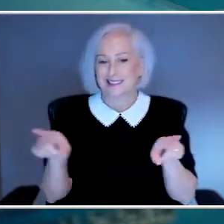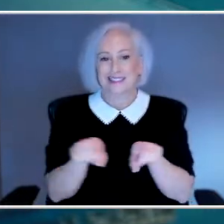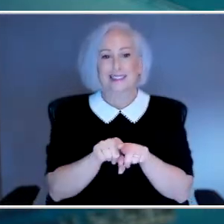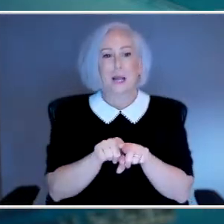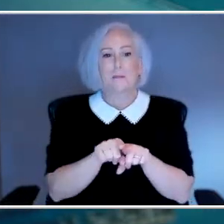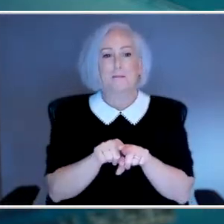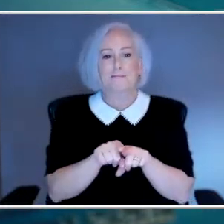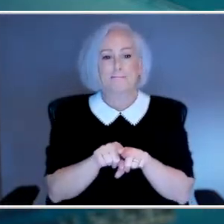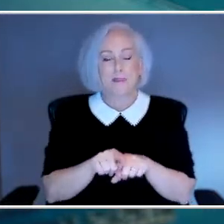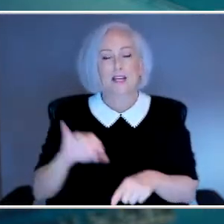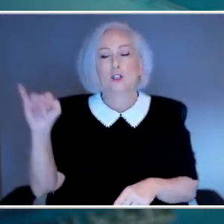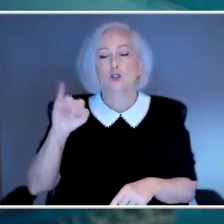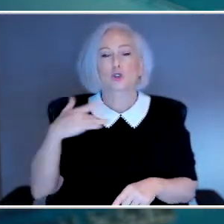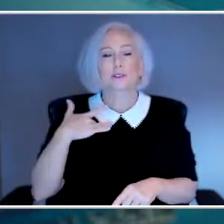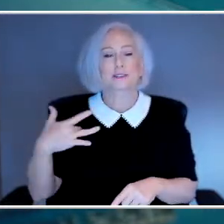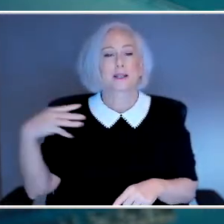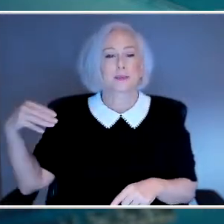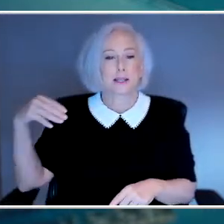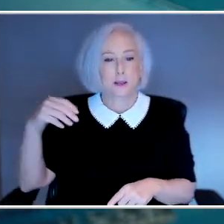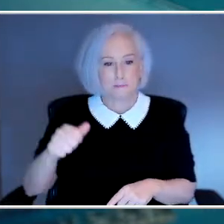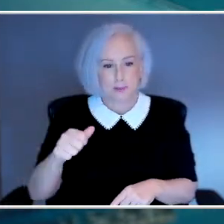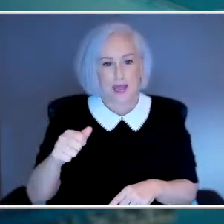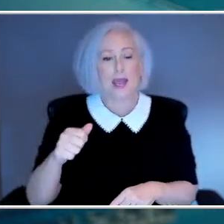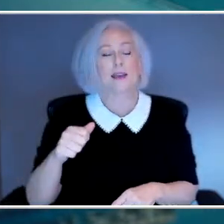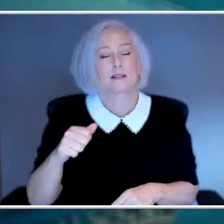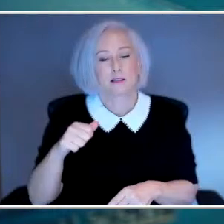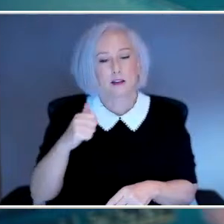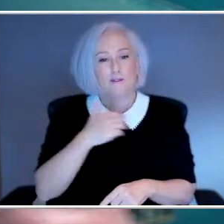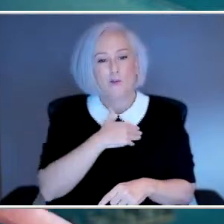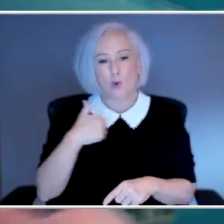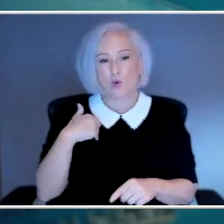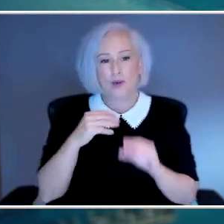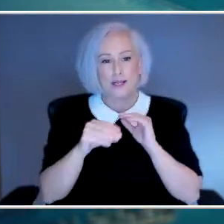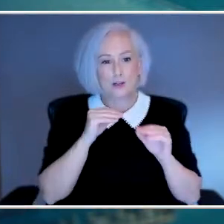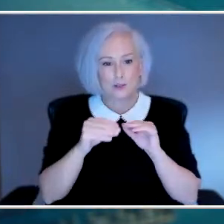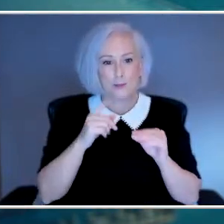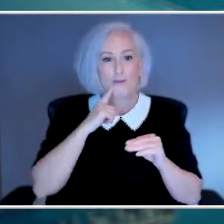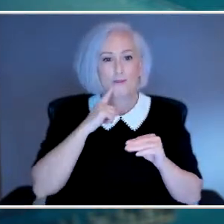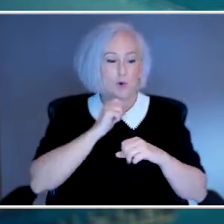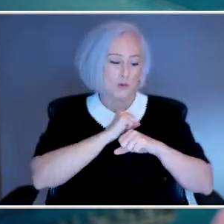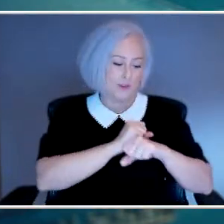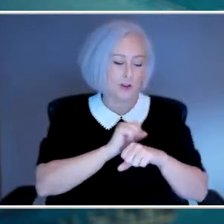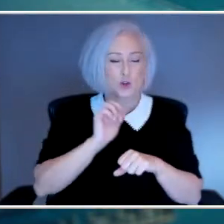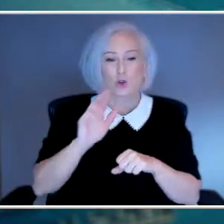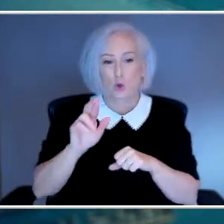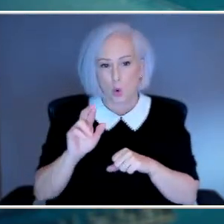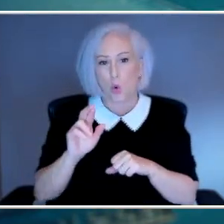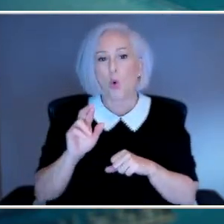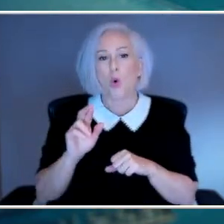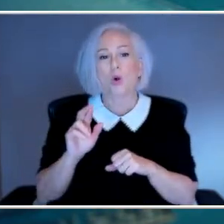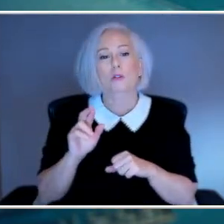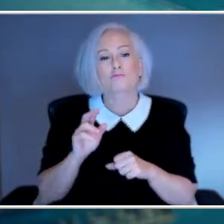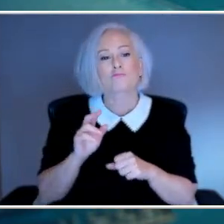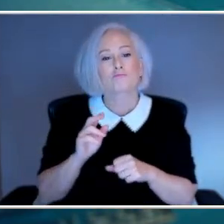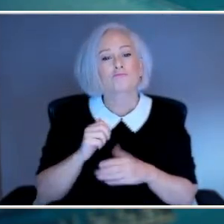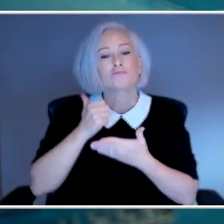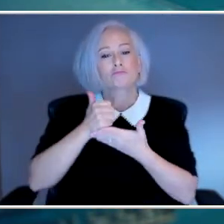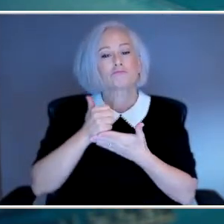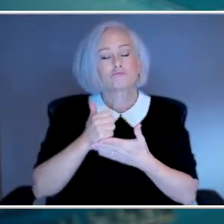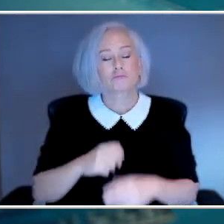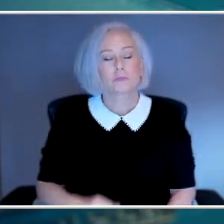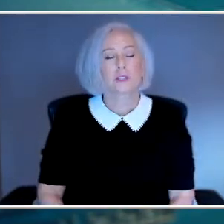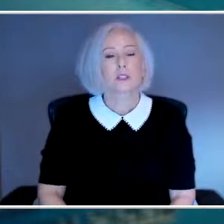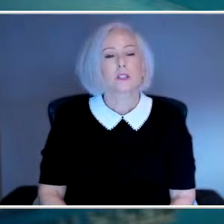that would happen alongside of a cancer operation or cancer prevention. And so it's really about what someone is interested in or wants in the end, as